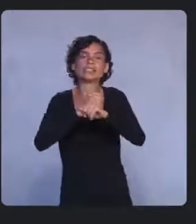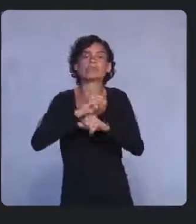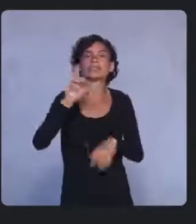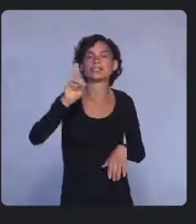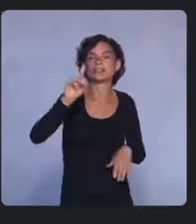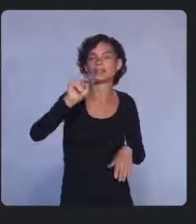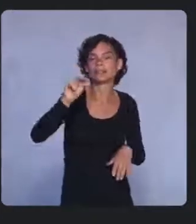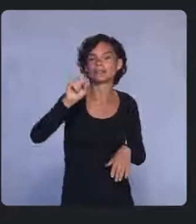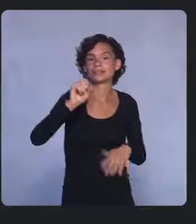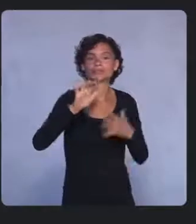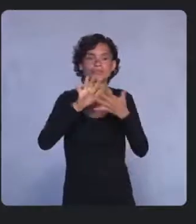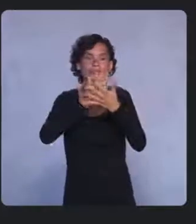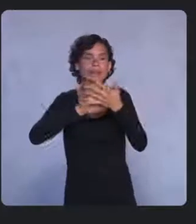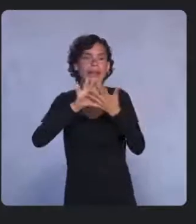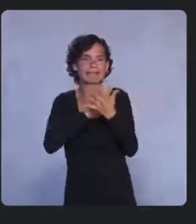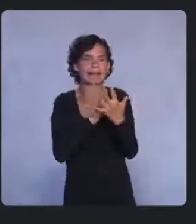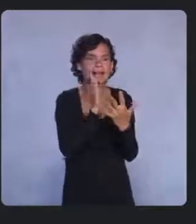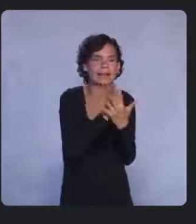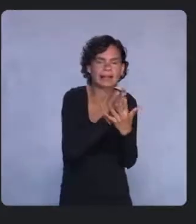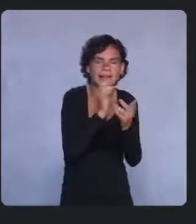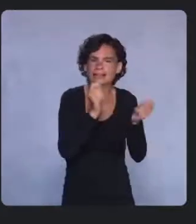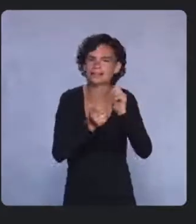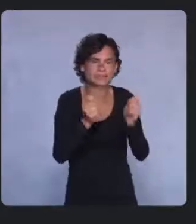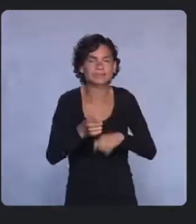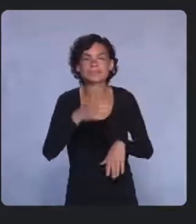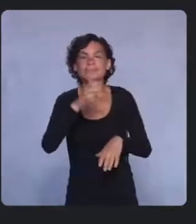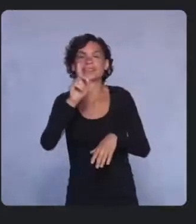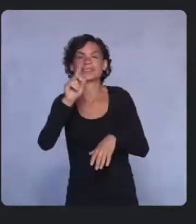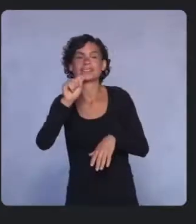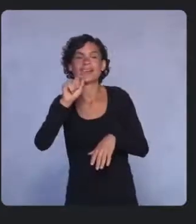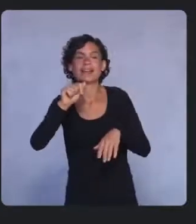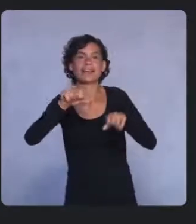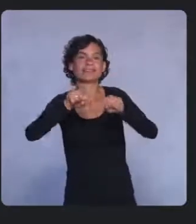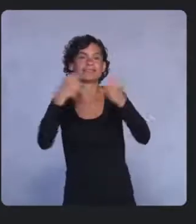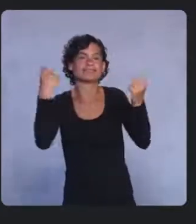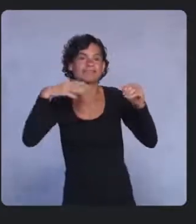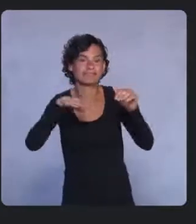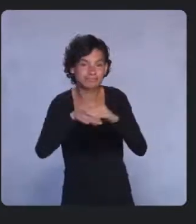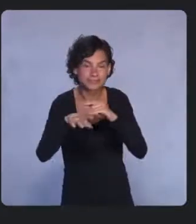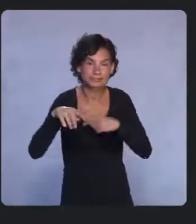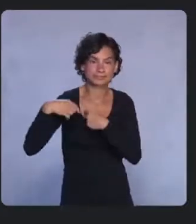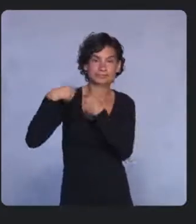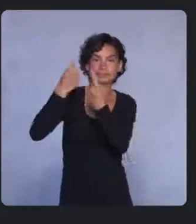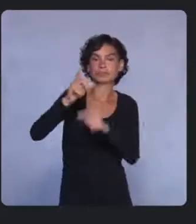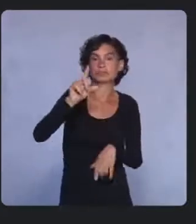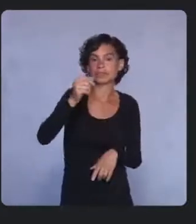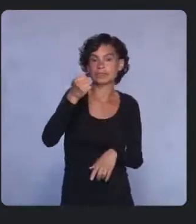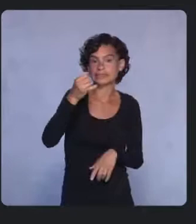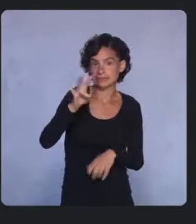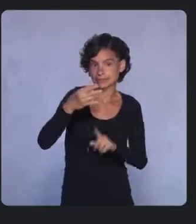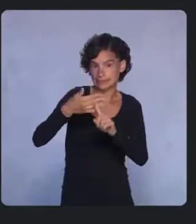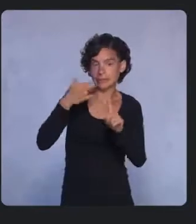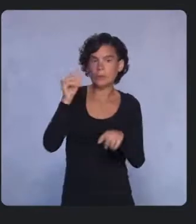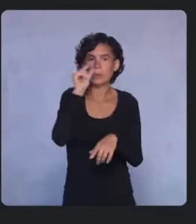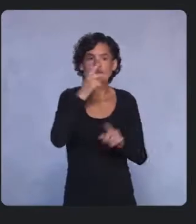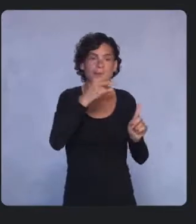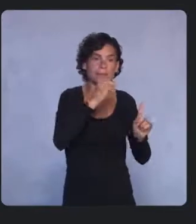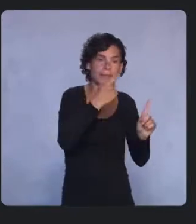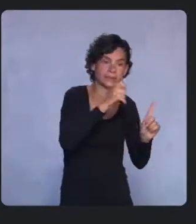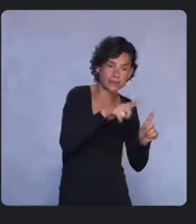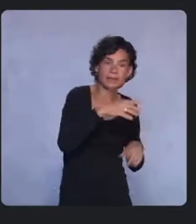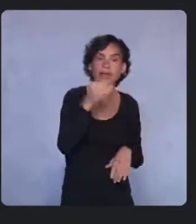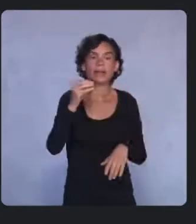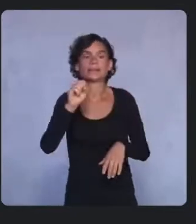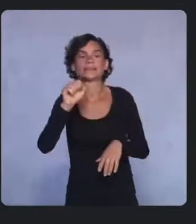tampering and data breaches. And since 2017, Google Pixel and Samsung Galaxy